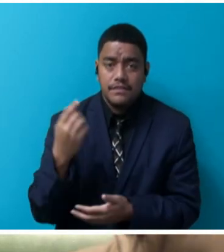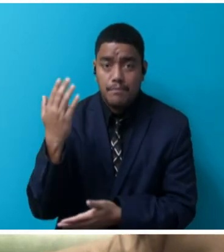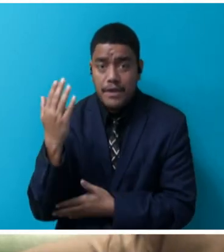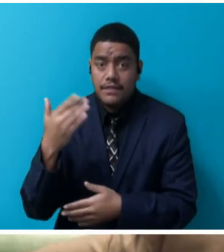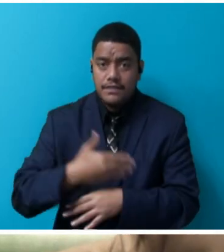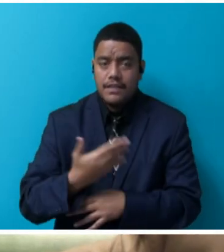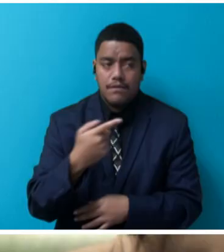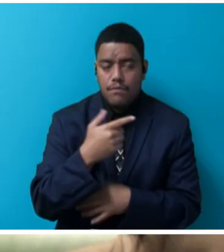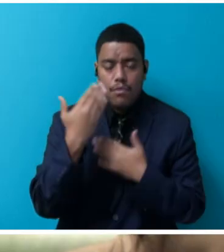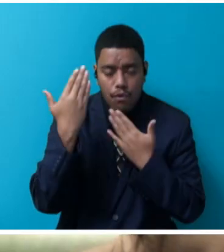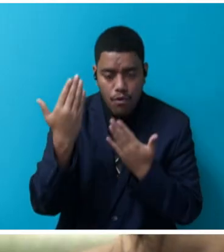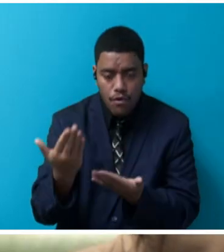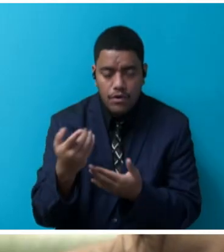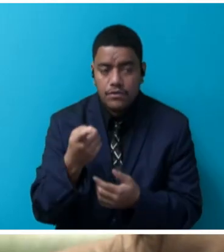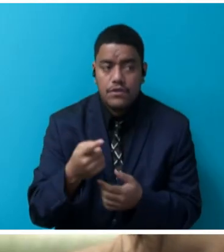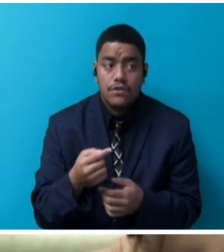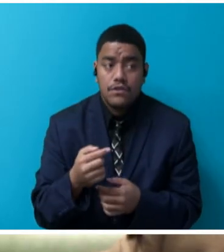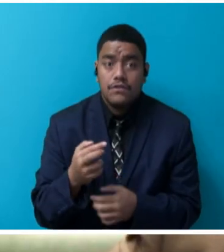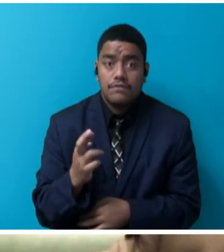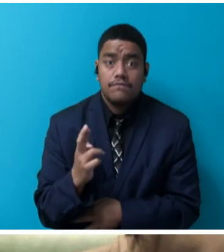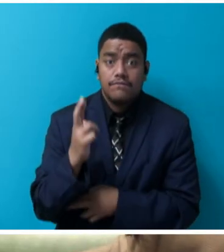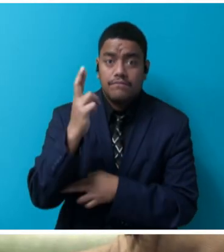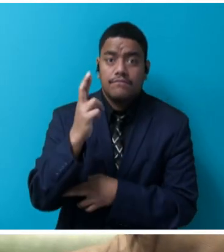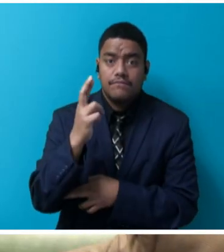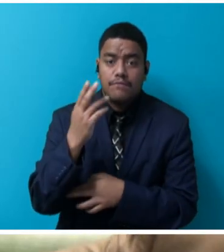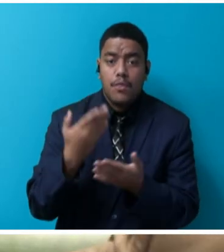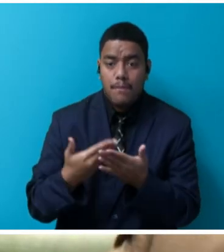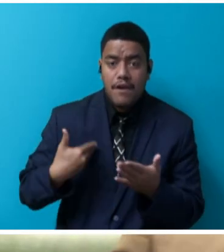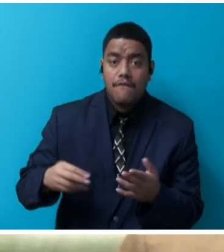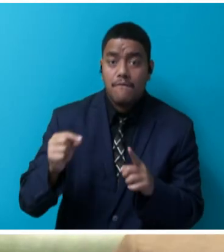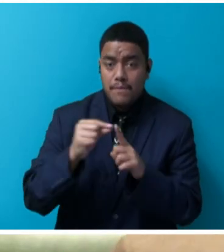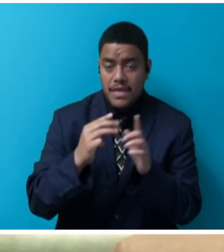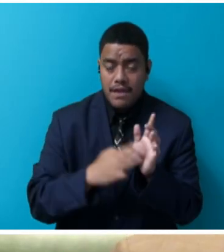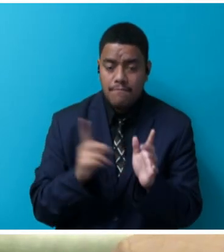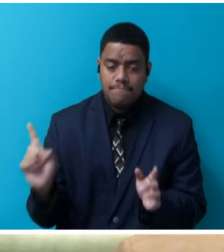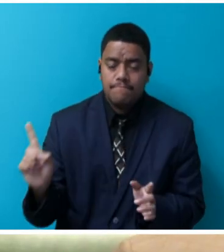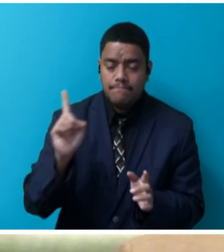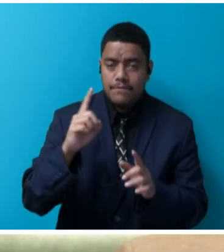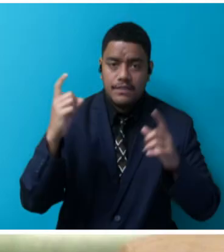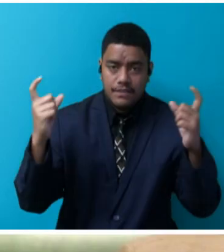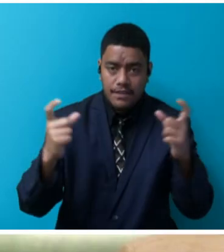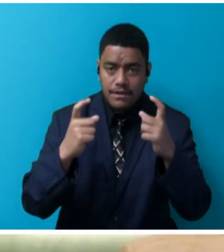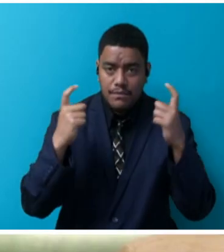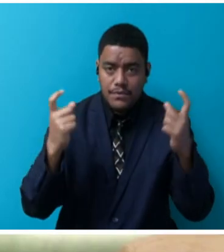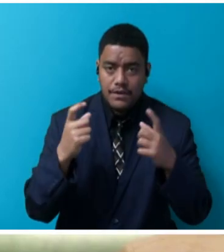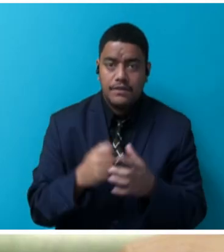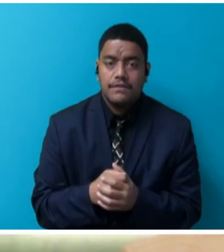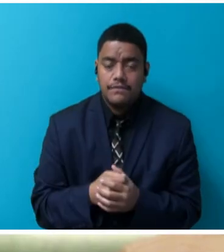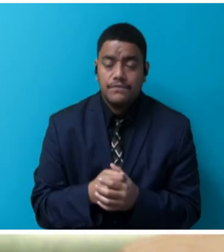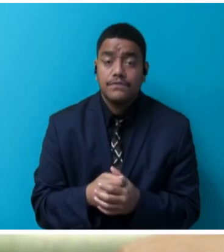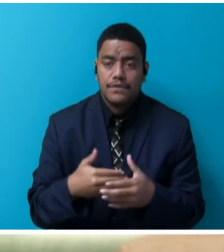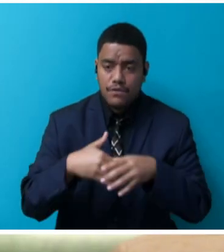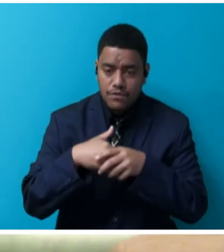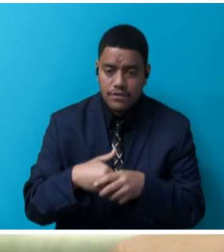honored to represent the Honorable Prime Minister at the celebrations, and we join in congratulating